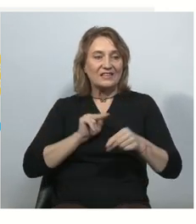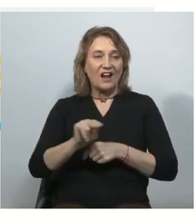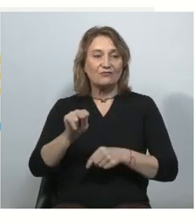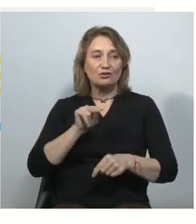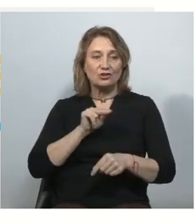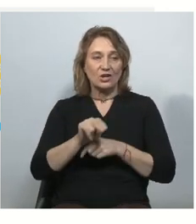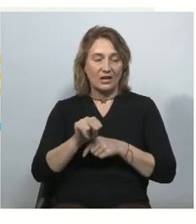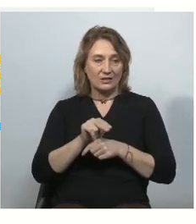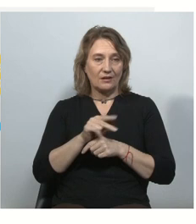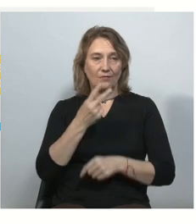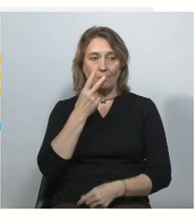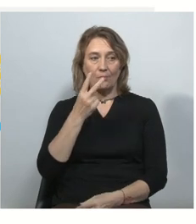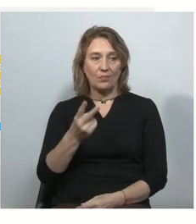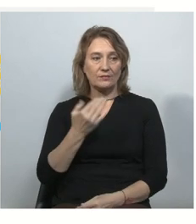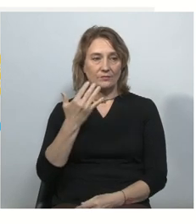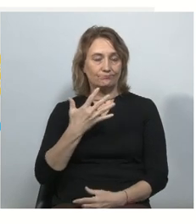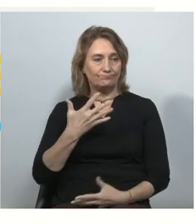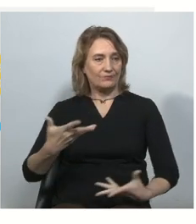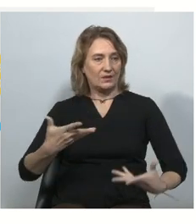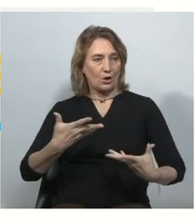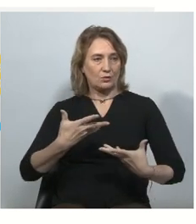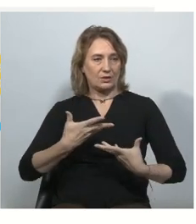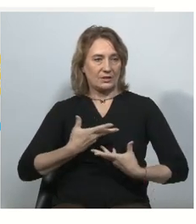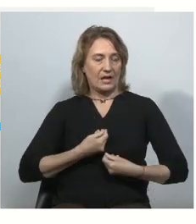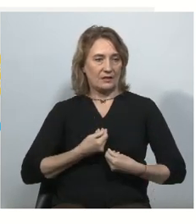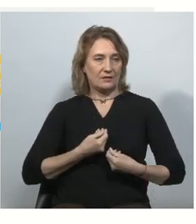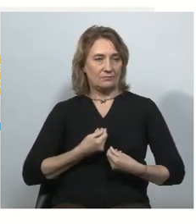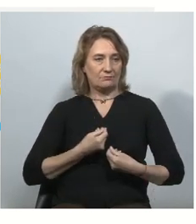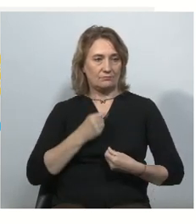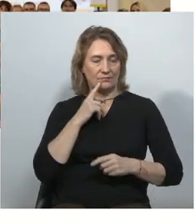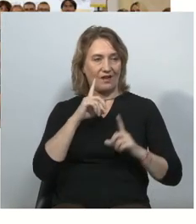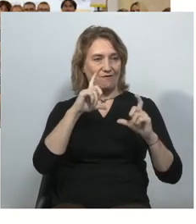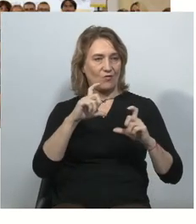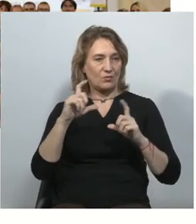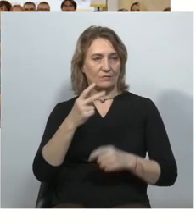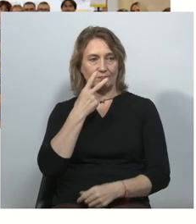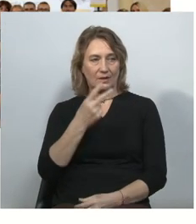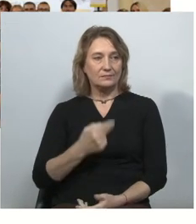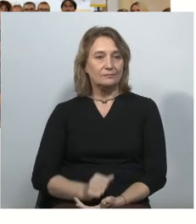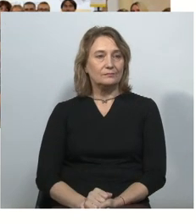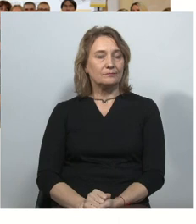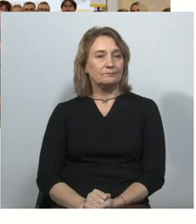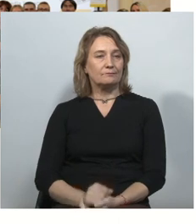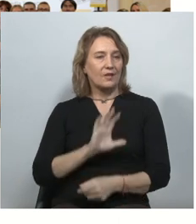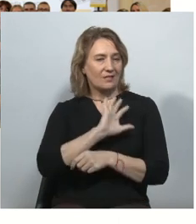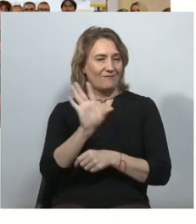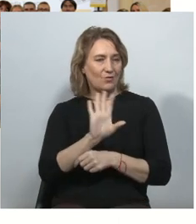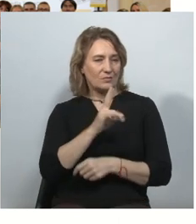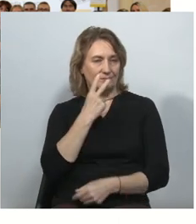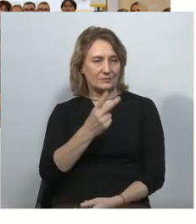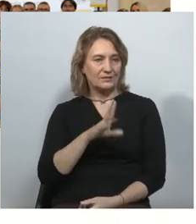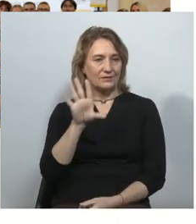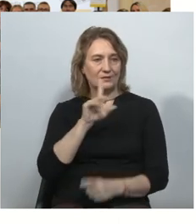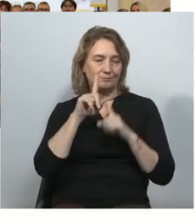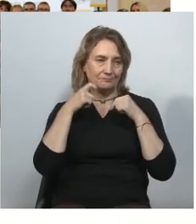work as facilitators of blended education, and if you see, take a look at the next slide, you will see their smiling